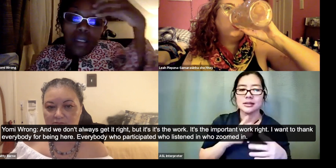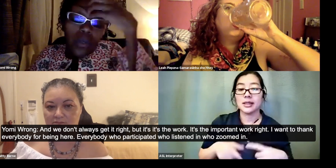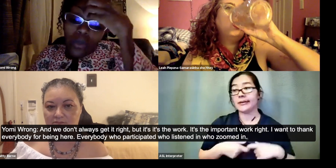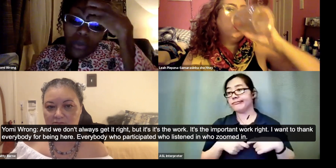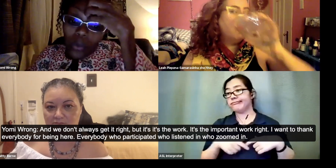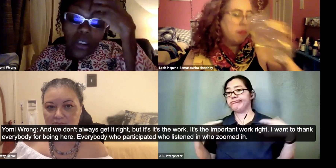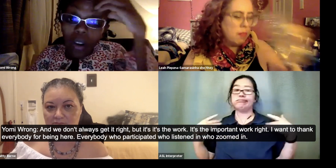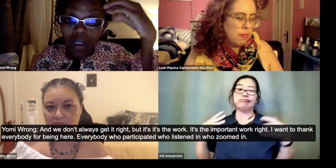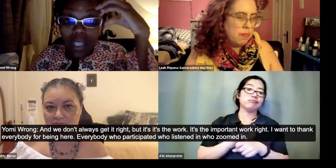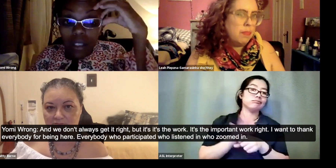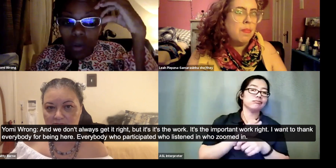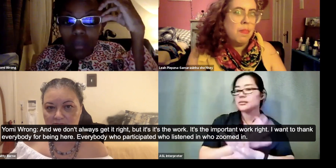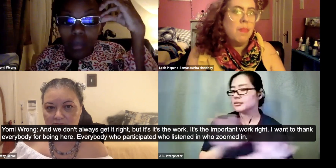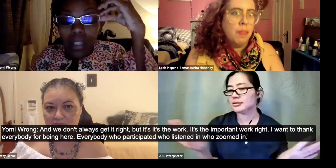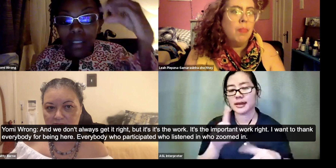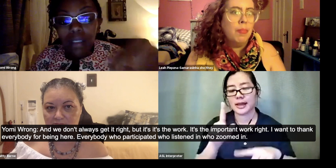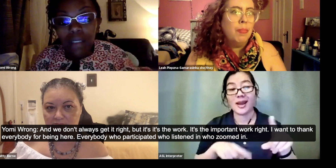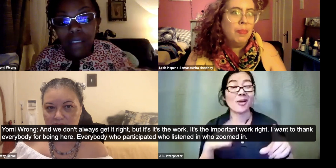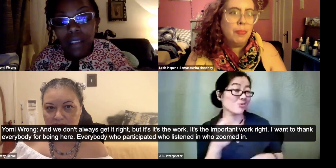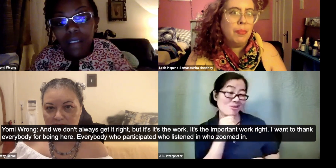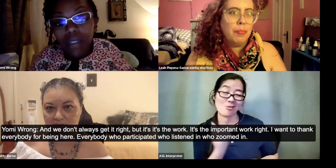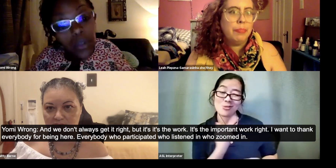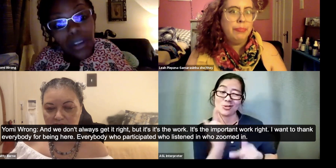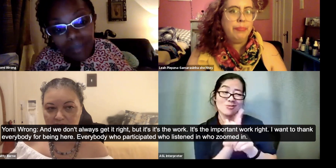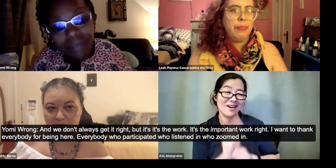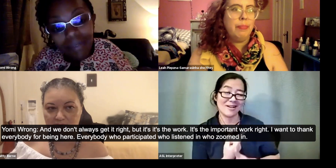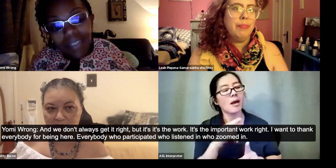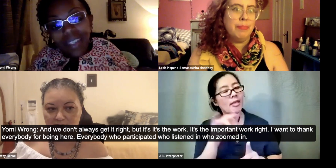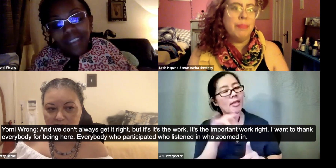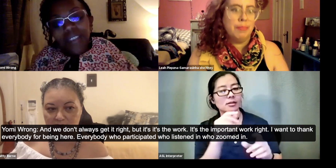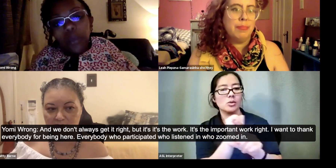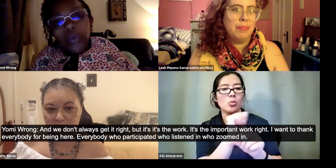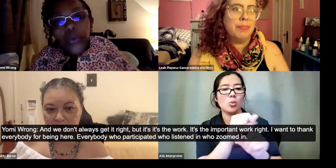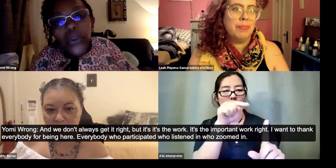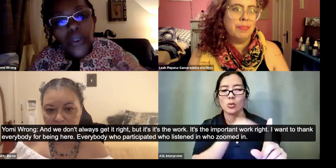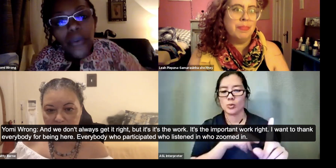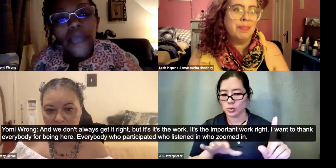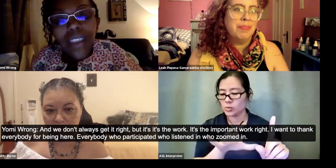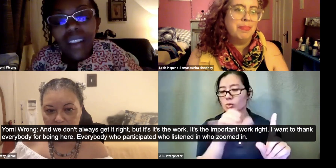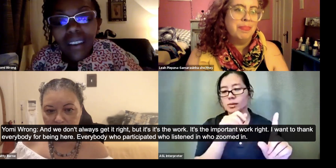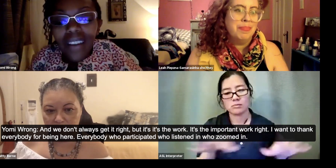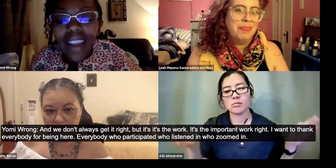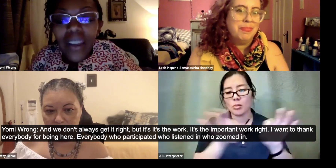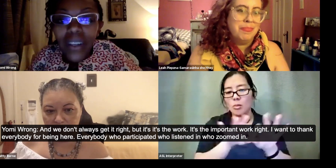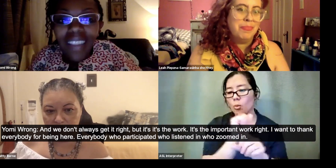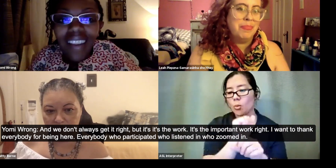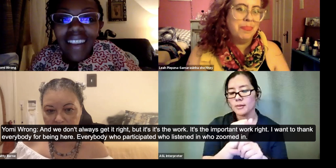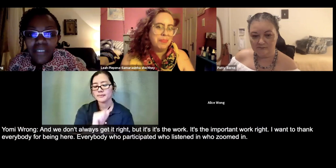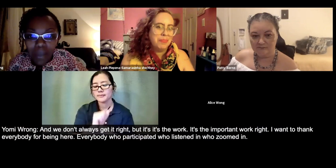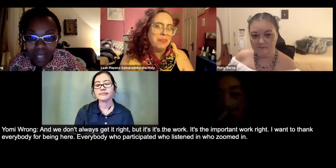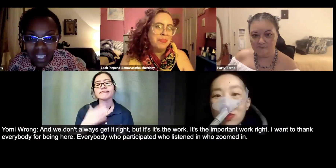and we don't always get it right, but it's the work. It's the important work. All right. I want to